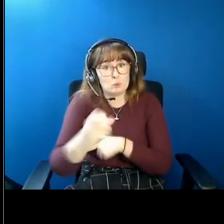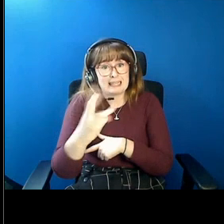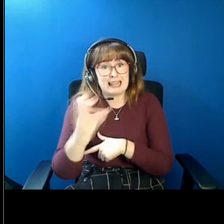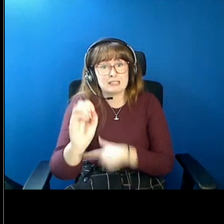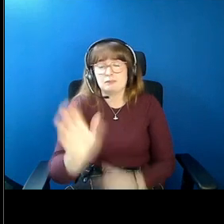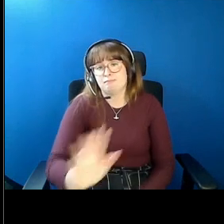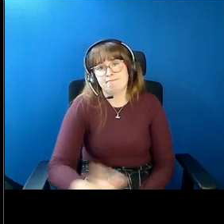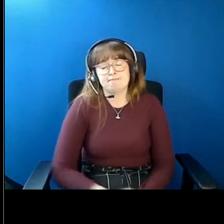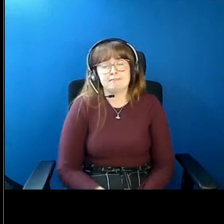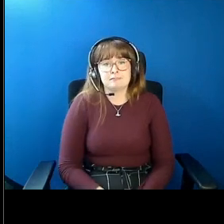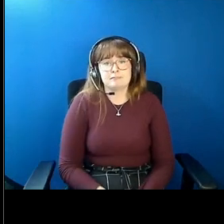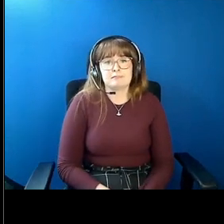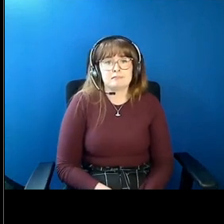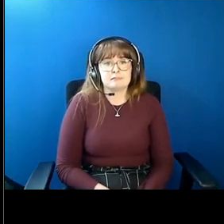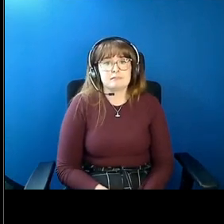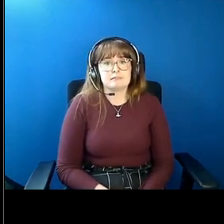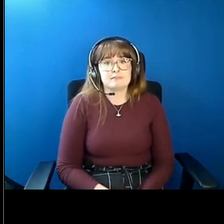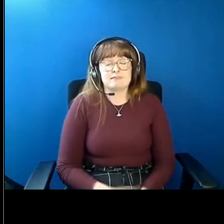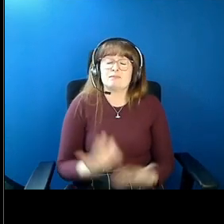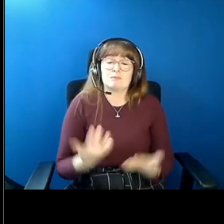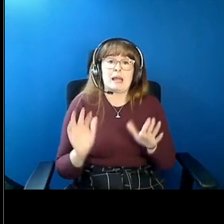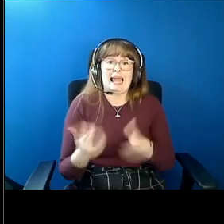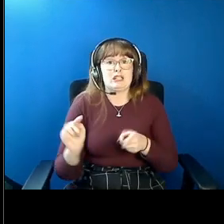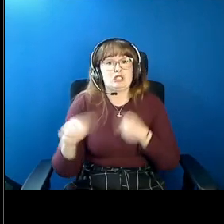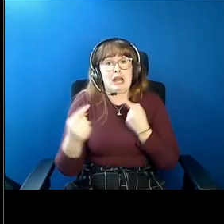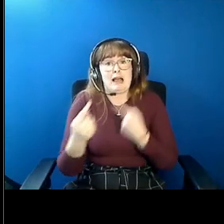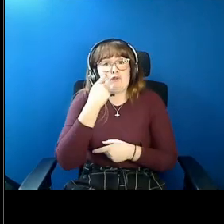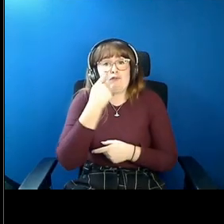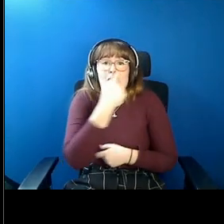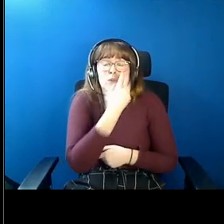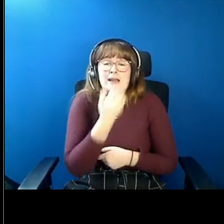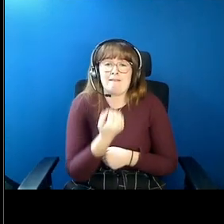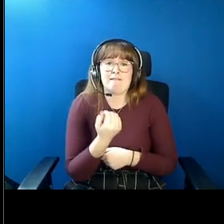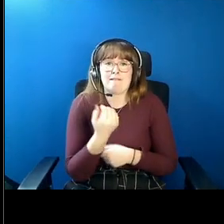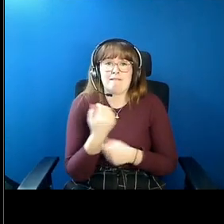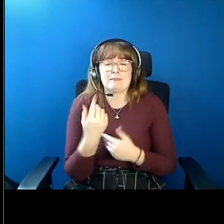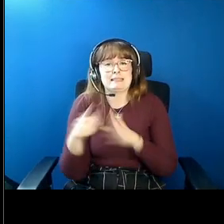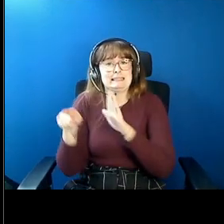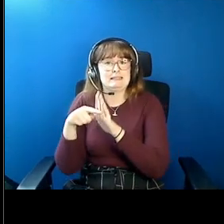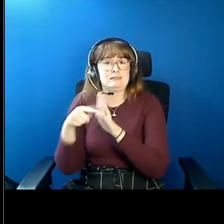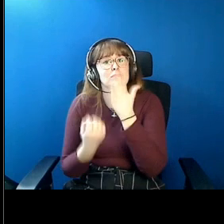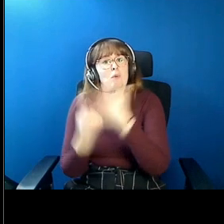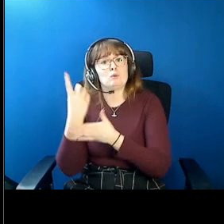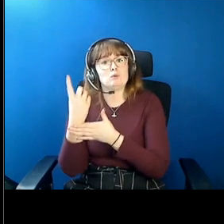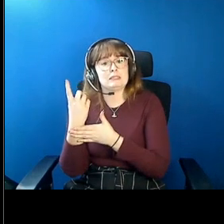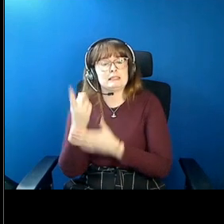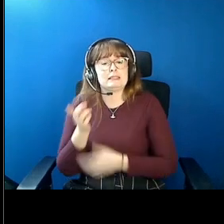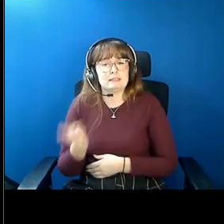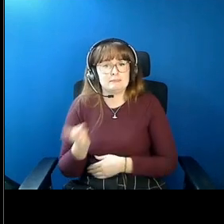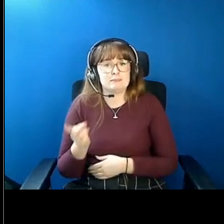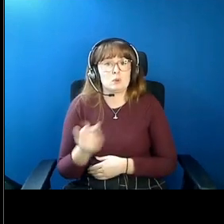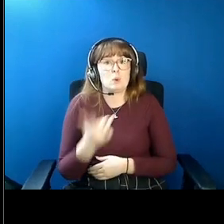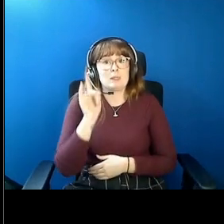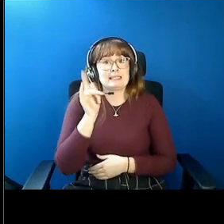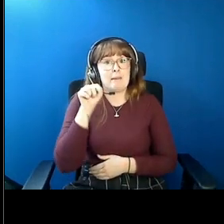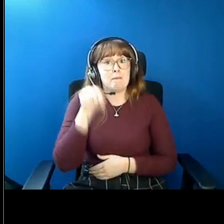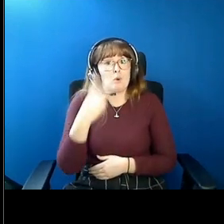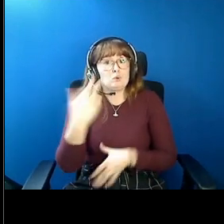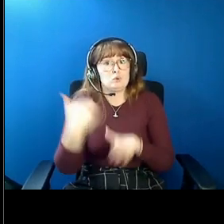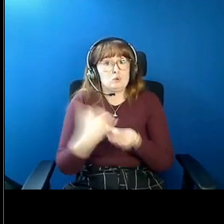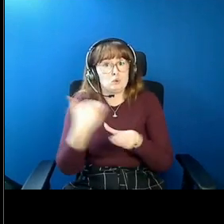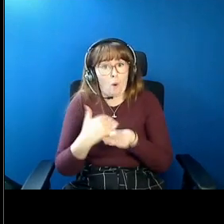So with any challenge, there is the second side of the coin, which is opportunities. And so 10.2 jobs supported for every £1 million